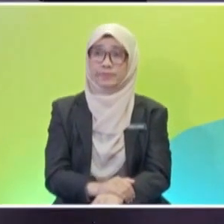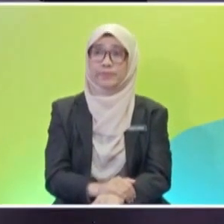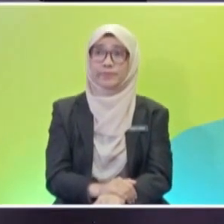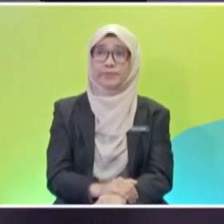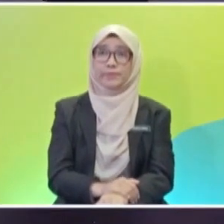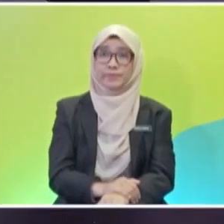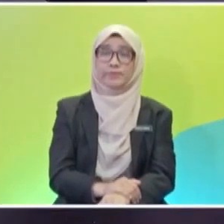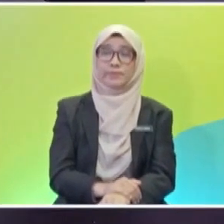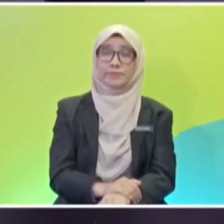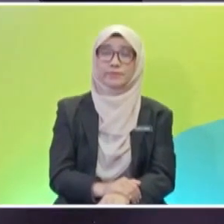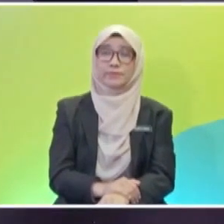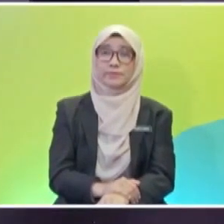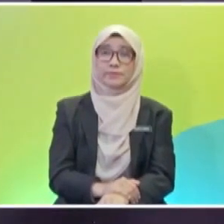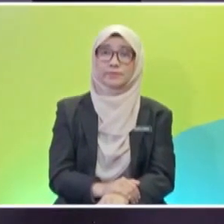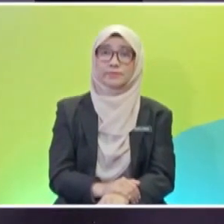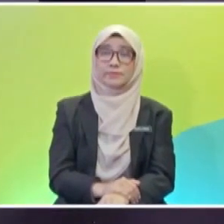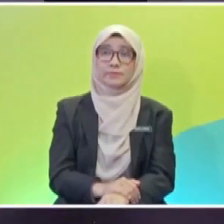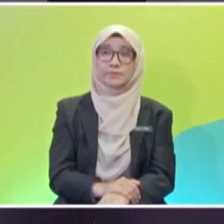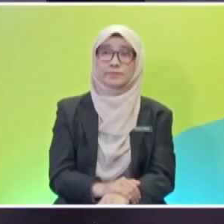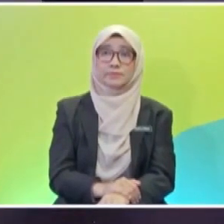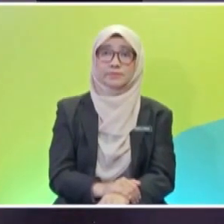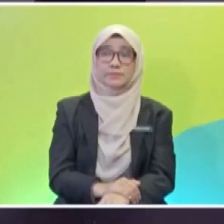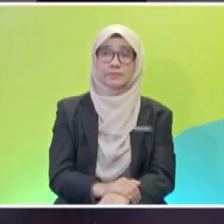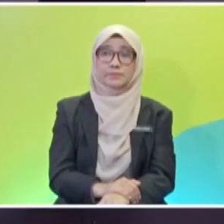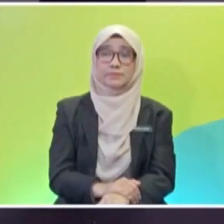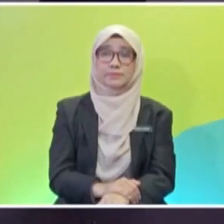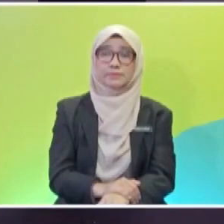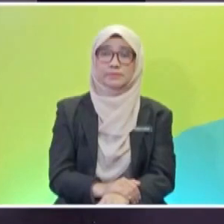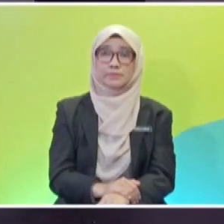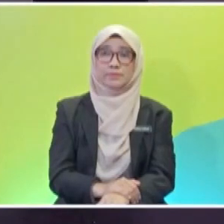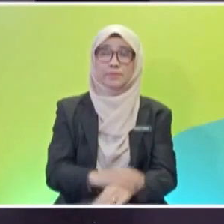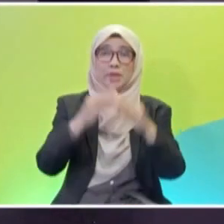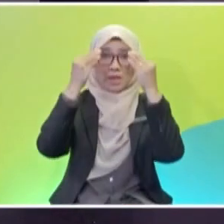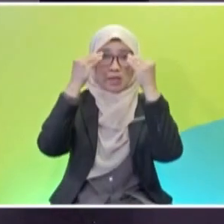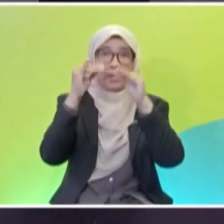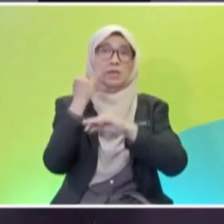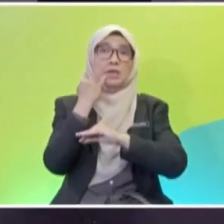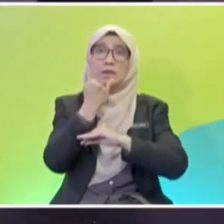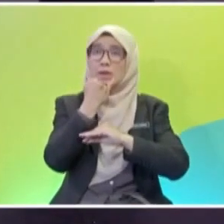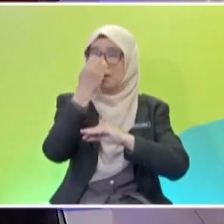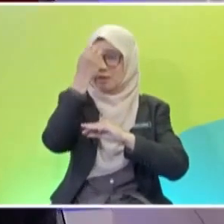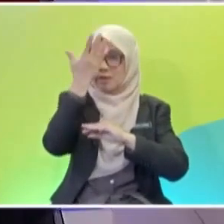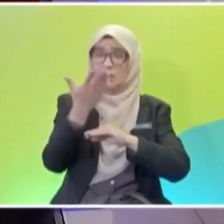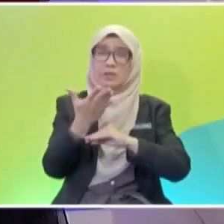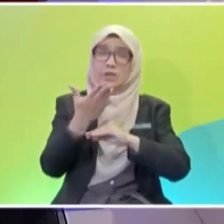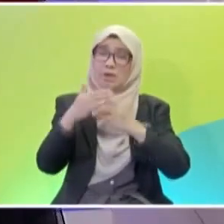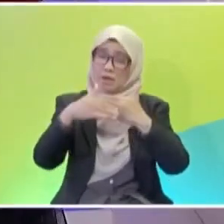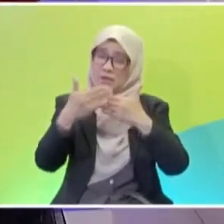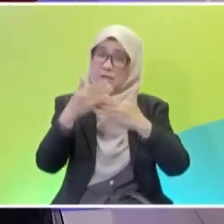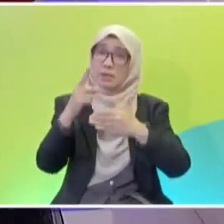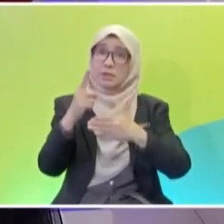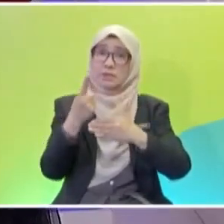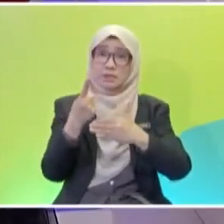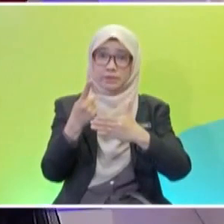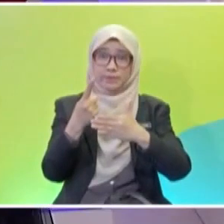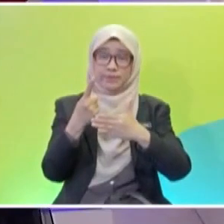answer this? Yes, the girls are ready. Yes, it's not that difficult, is it? Maybe some of the words or even the phrase, they